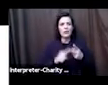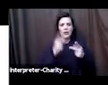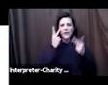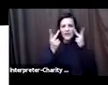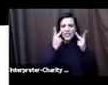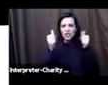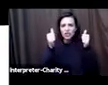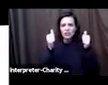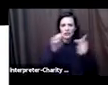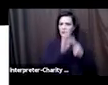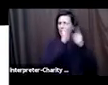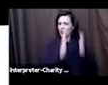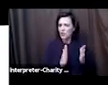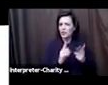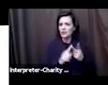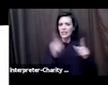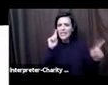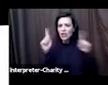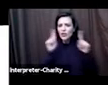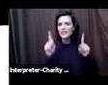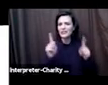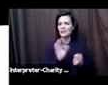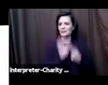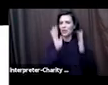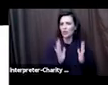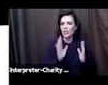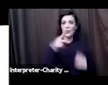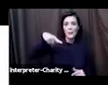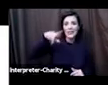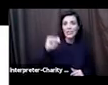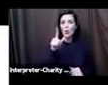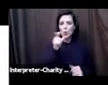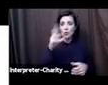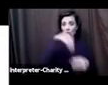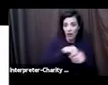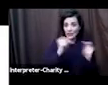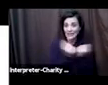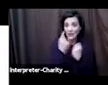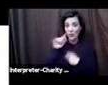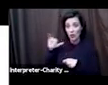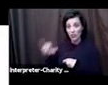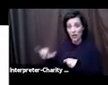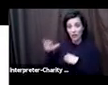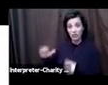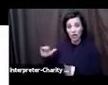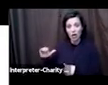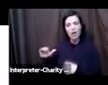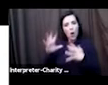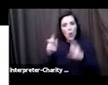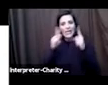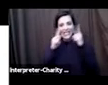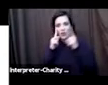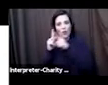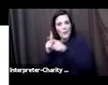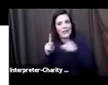hearing specialist, the PT, anyone involved on that kiddo's team, I want to hear from, because that information is really going to help narrow